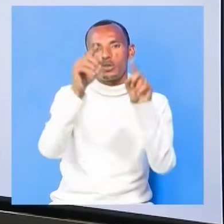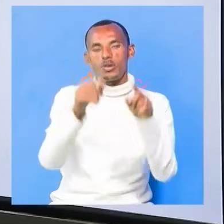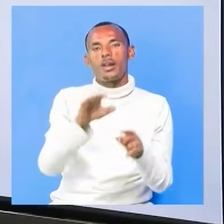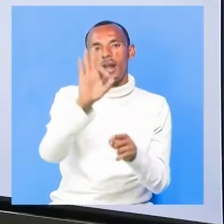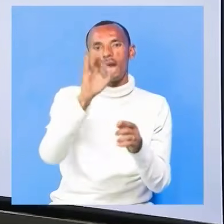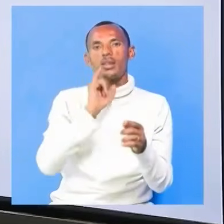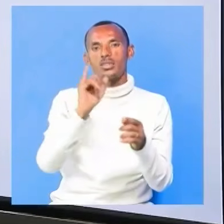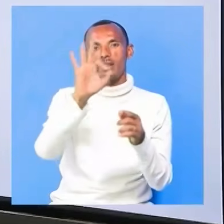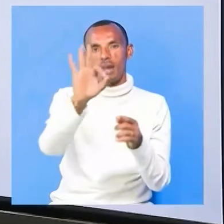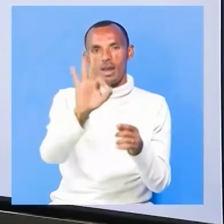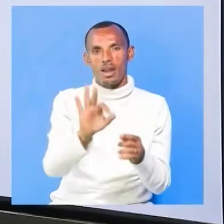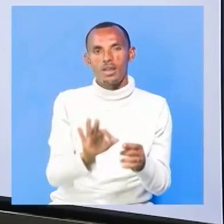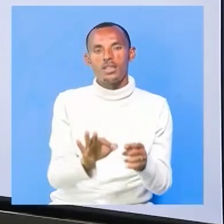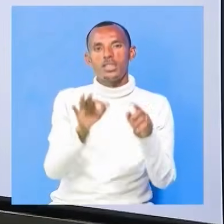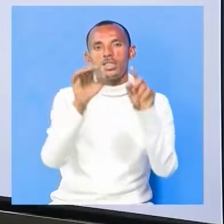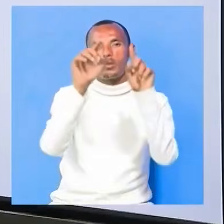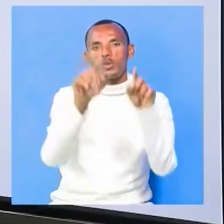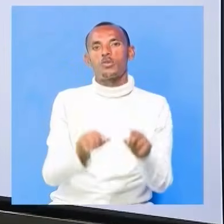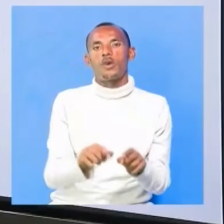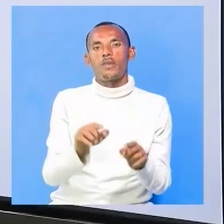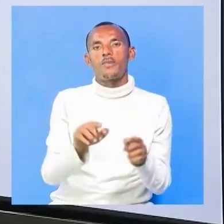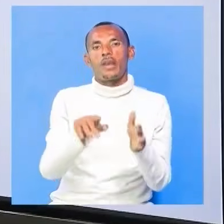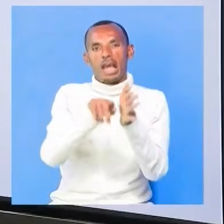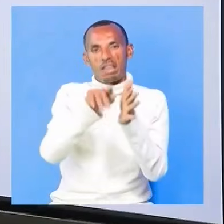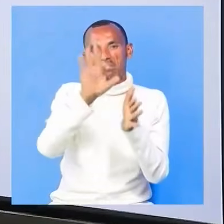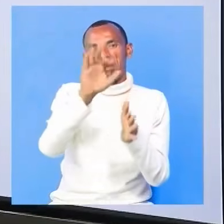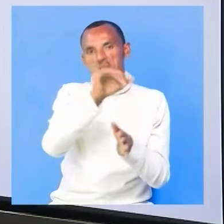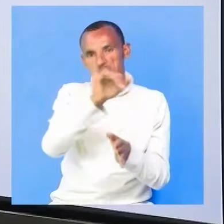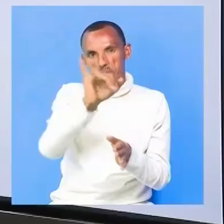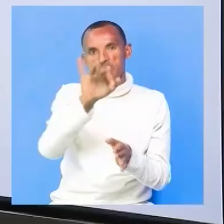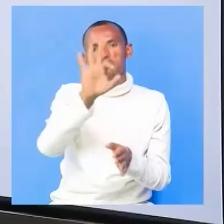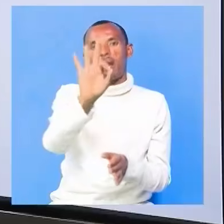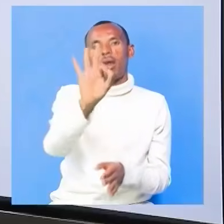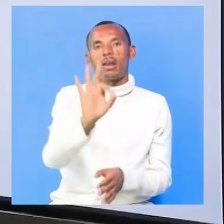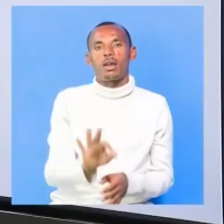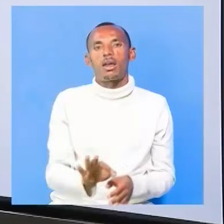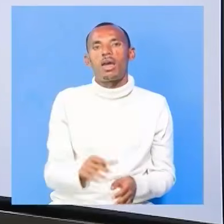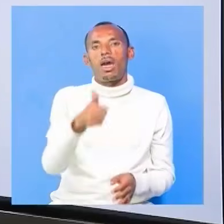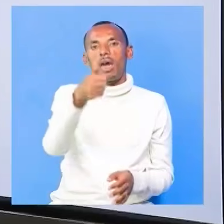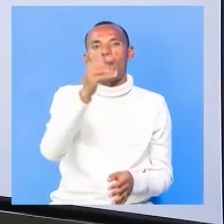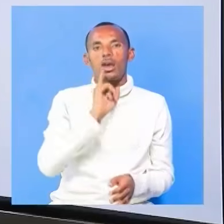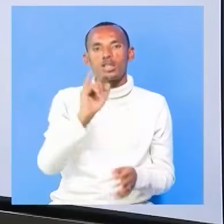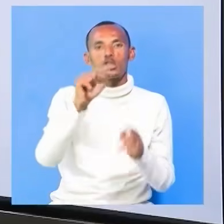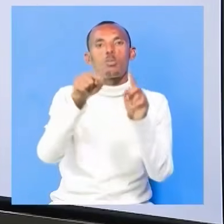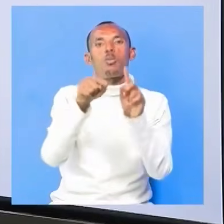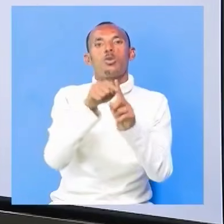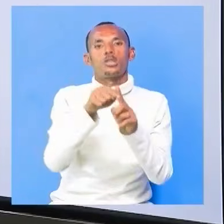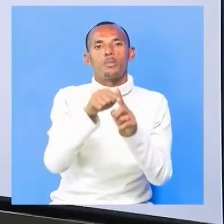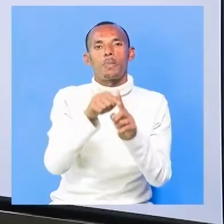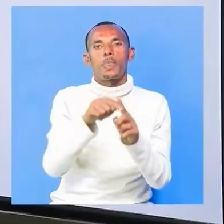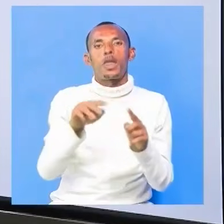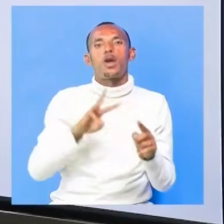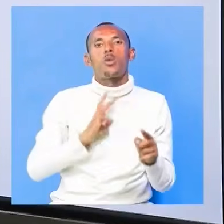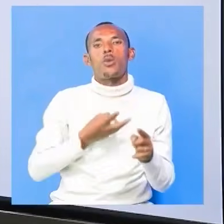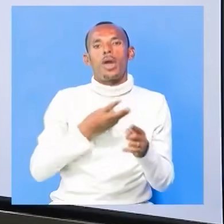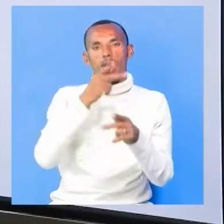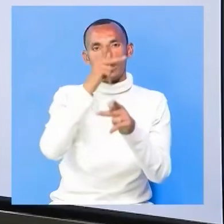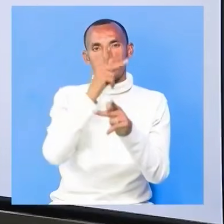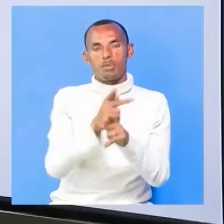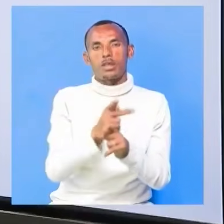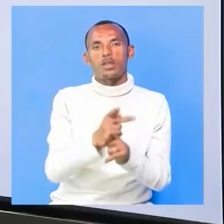9 is 9. Absolute value of minus 9 is also 9. Since a is positive,